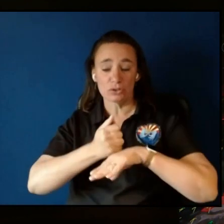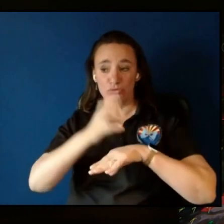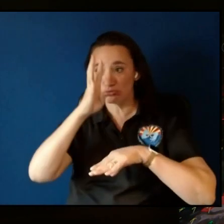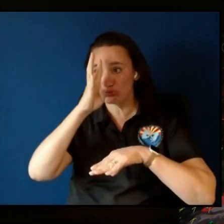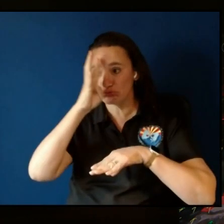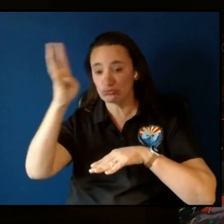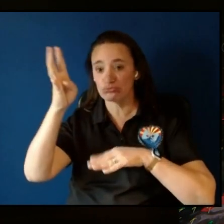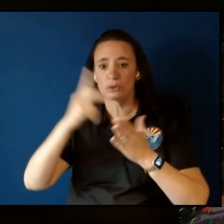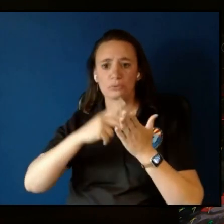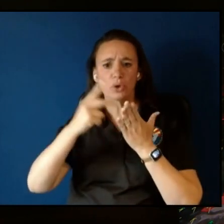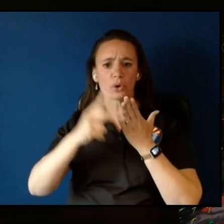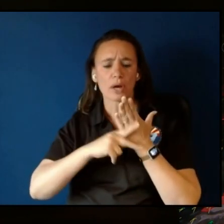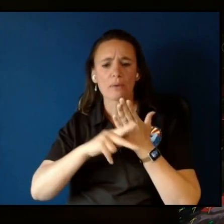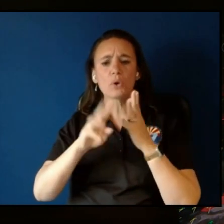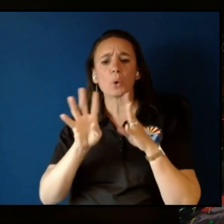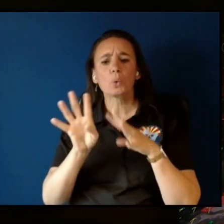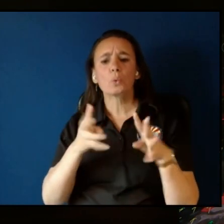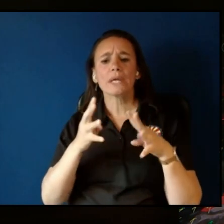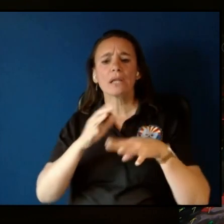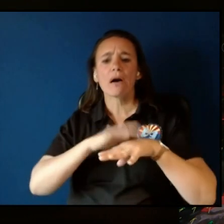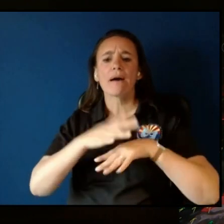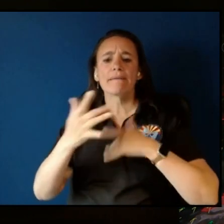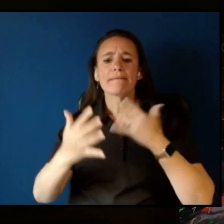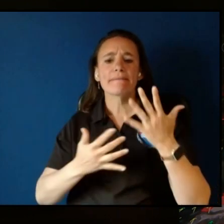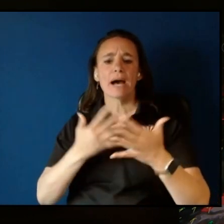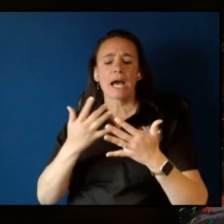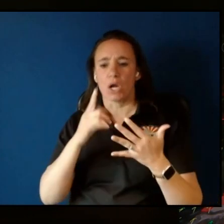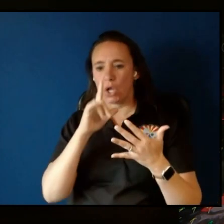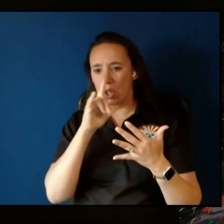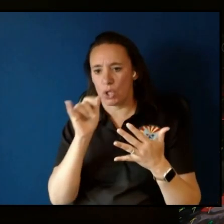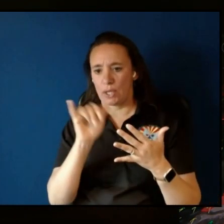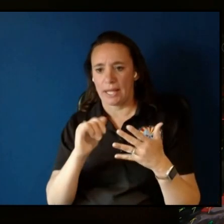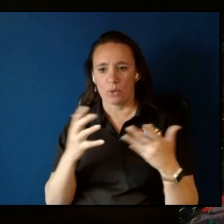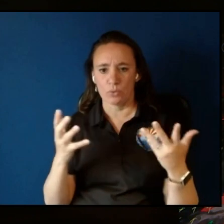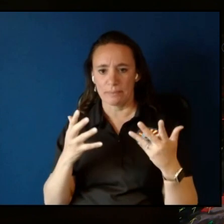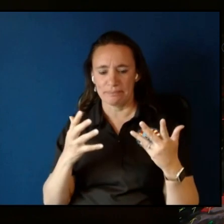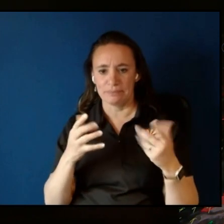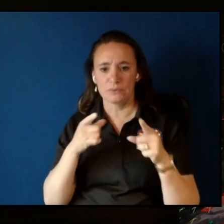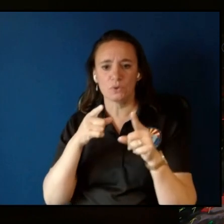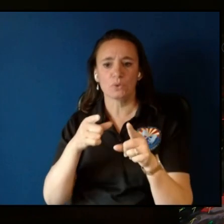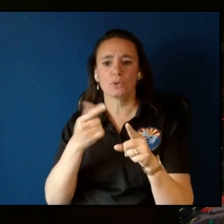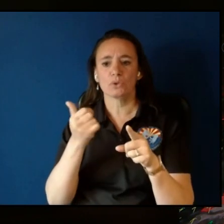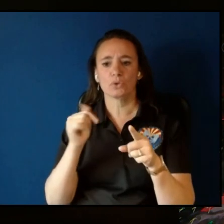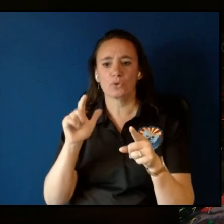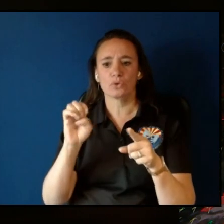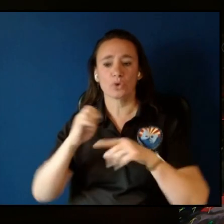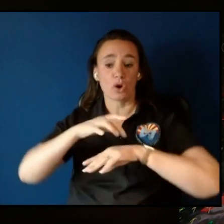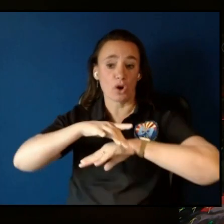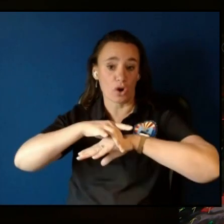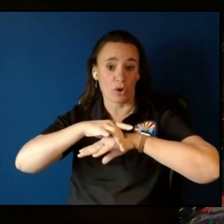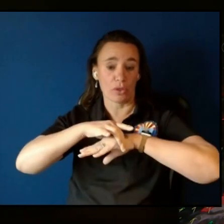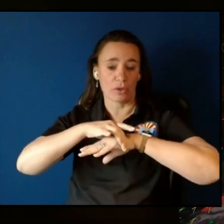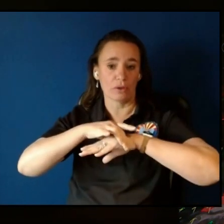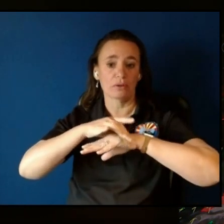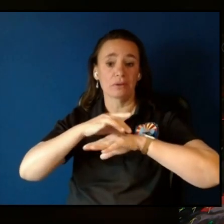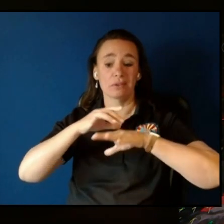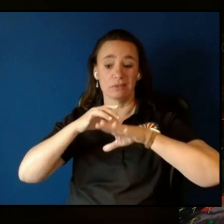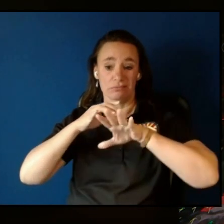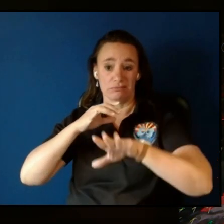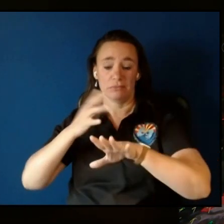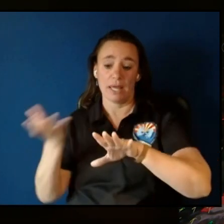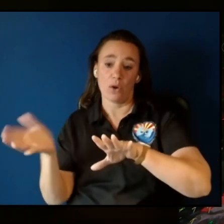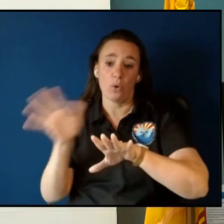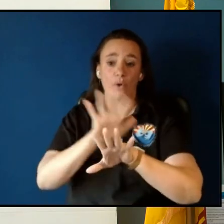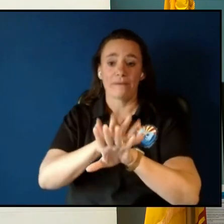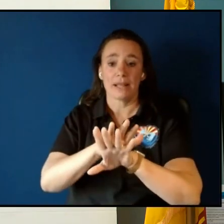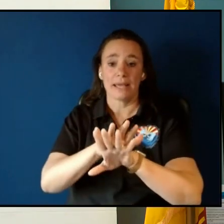fire. And so here what we have is an image of Google Earth, and overlaid on that I have the perimeter of our